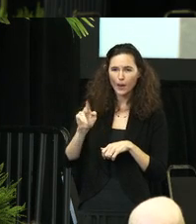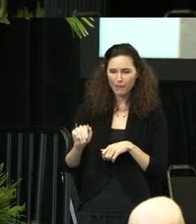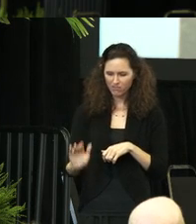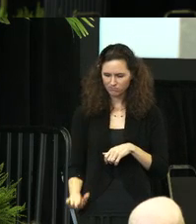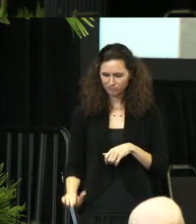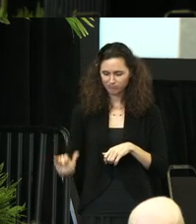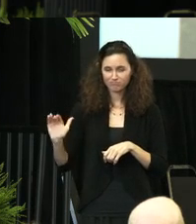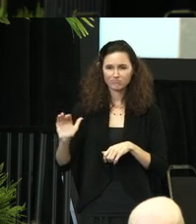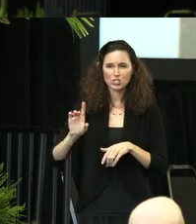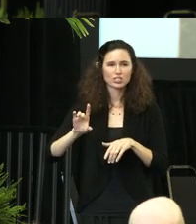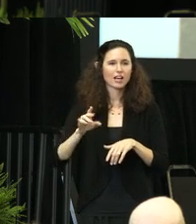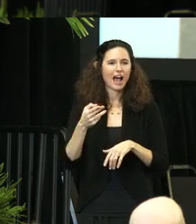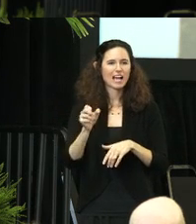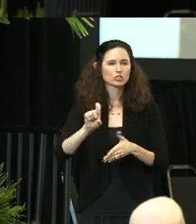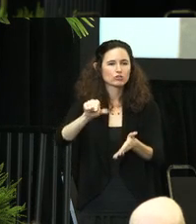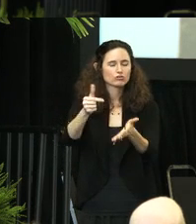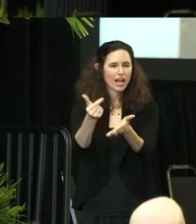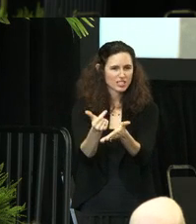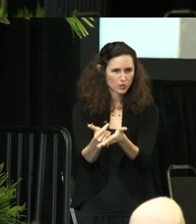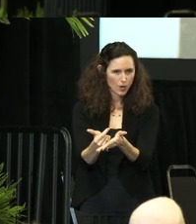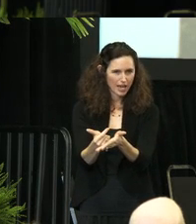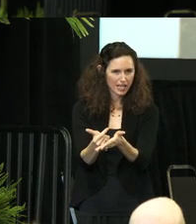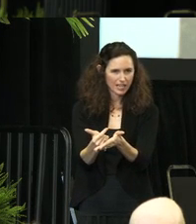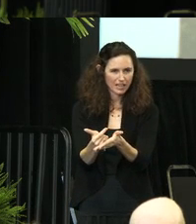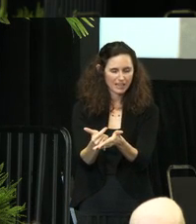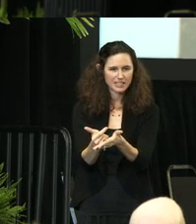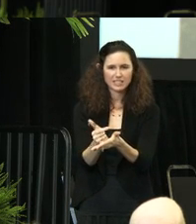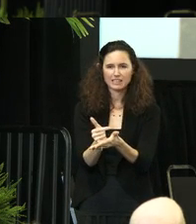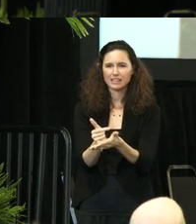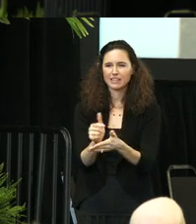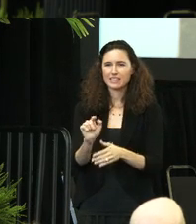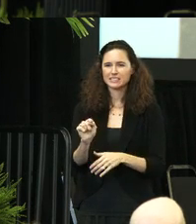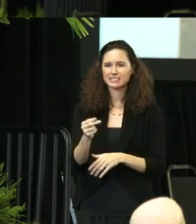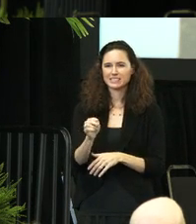She graduated from high school in Thailand.